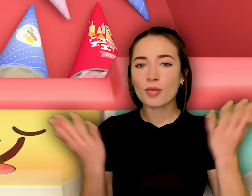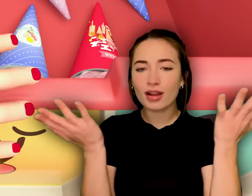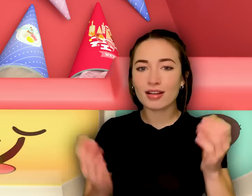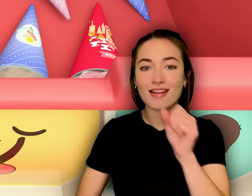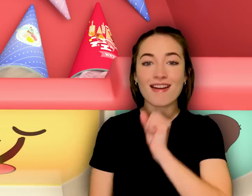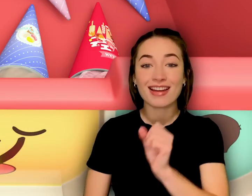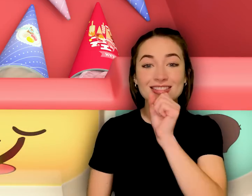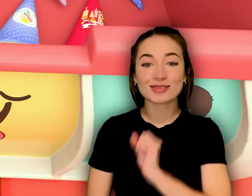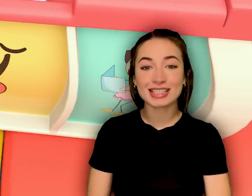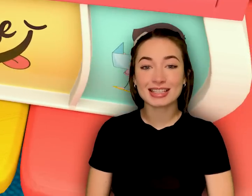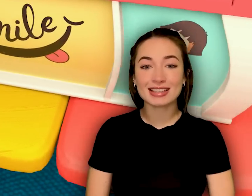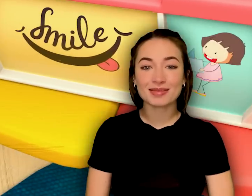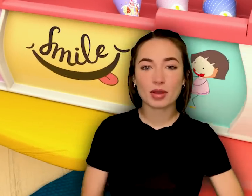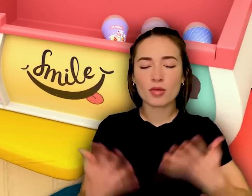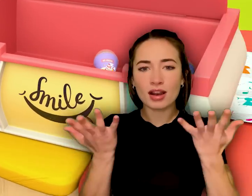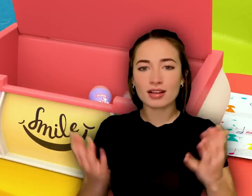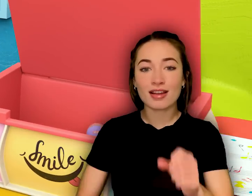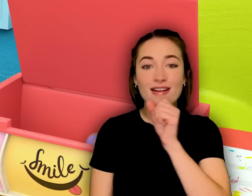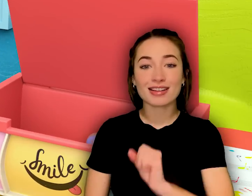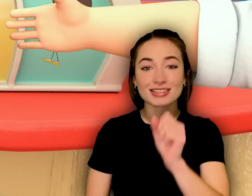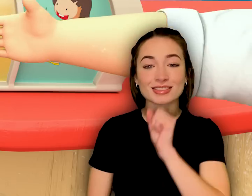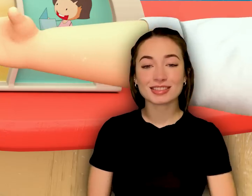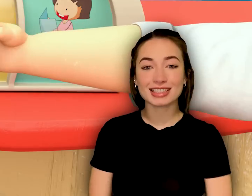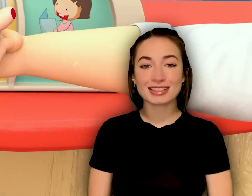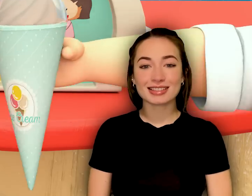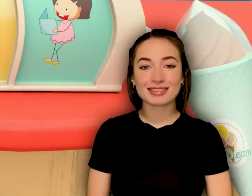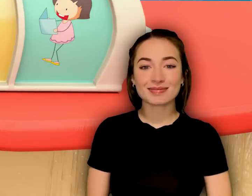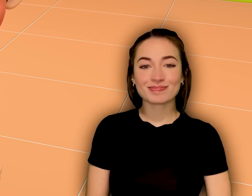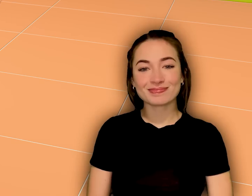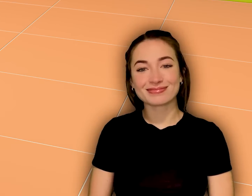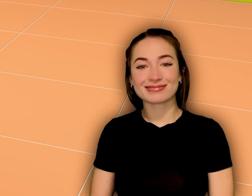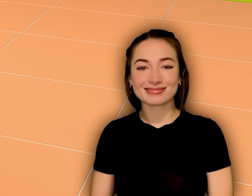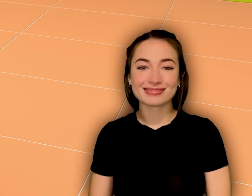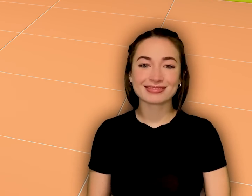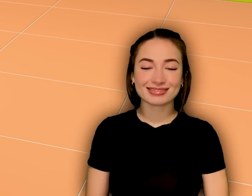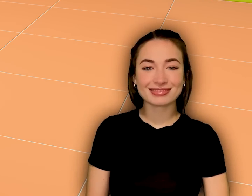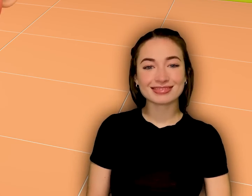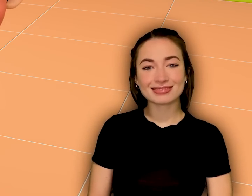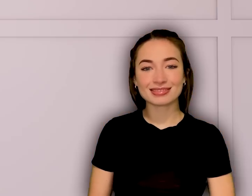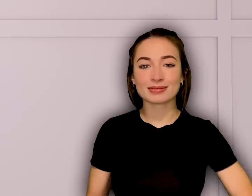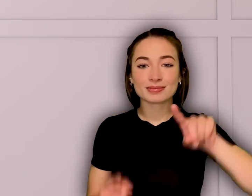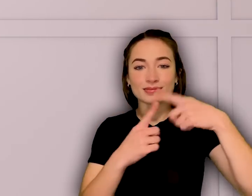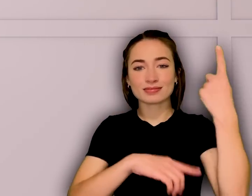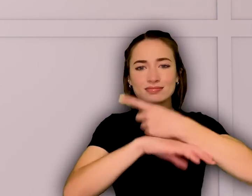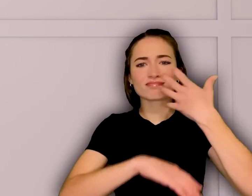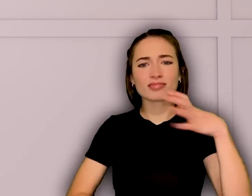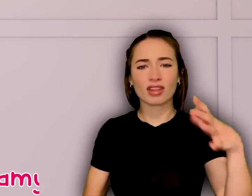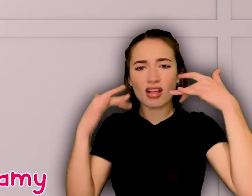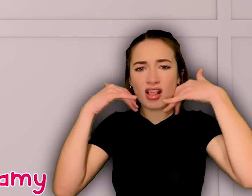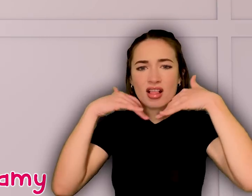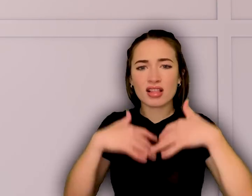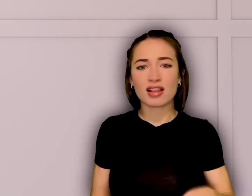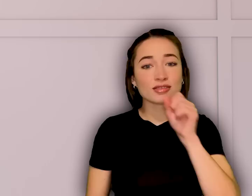scoop of that what ice cream what ice cream when the